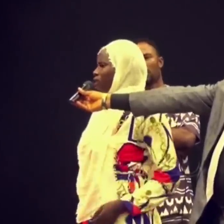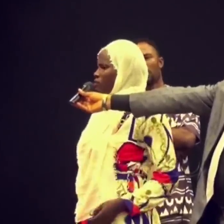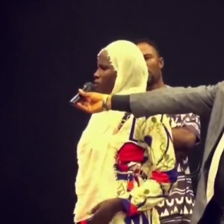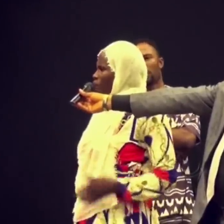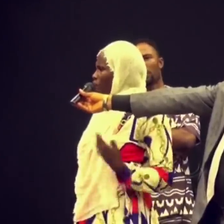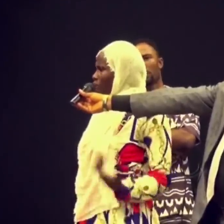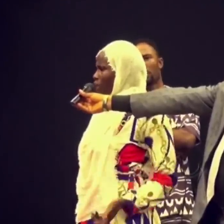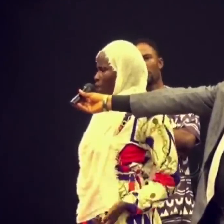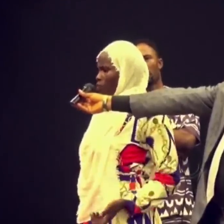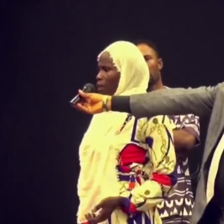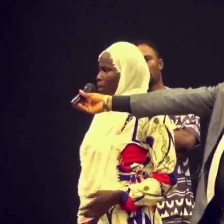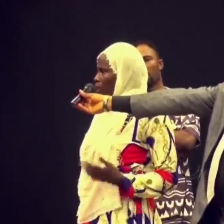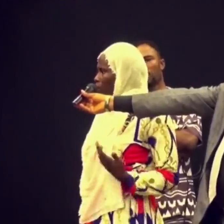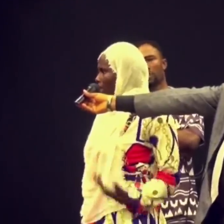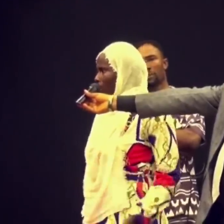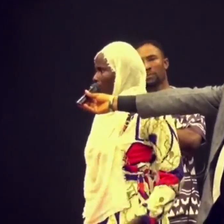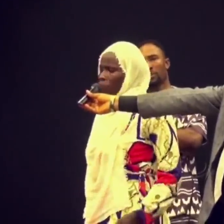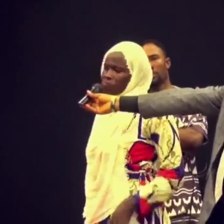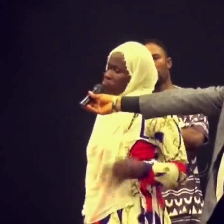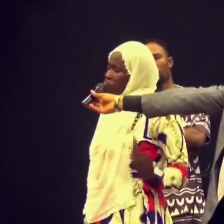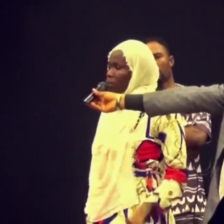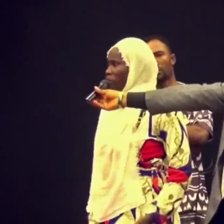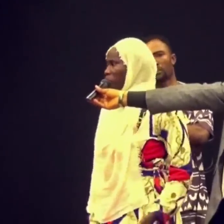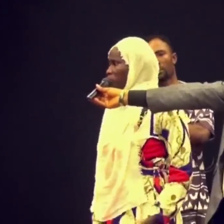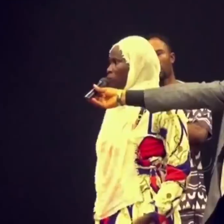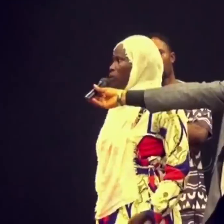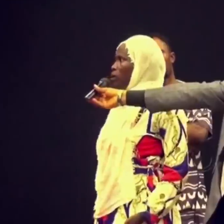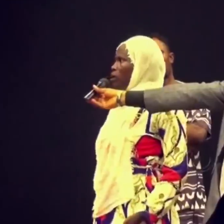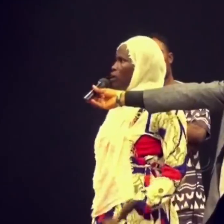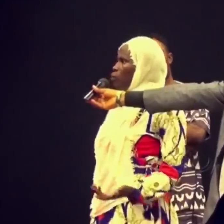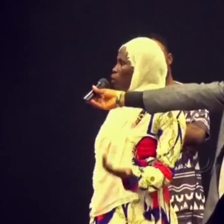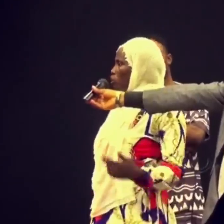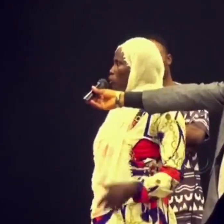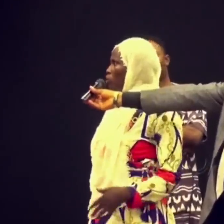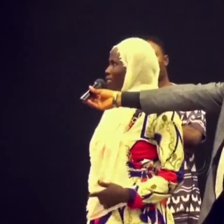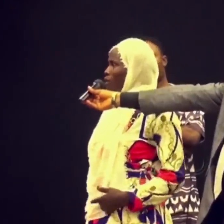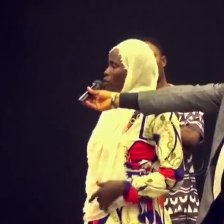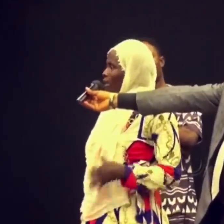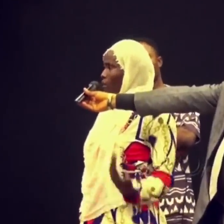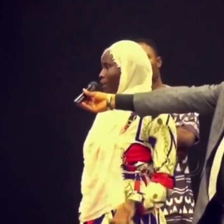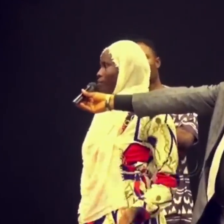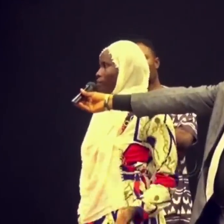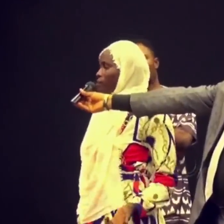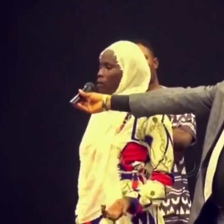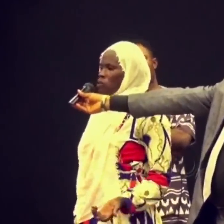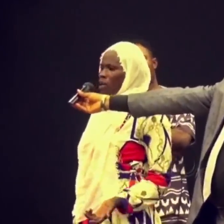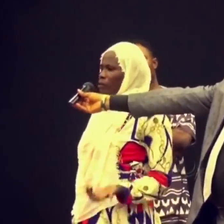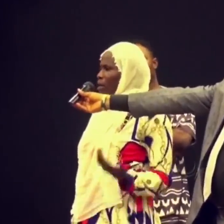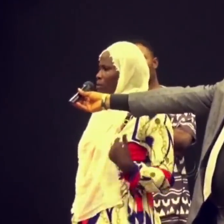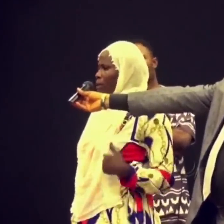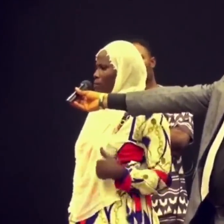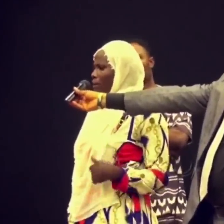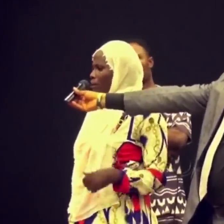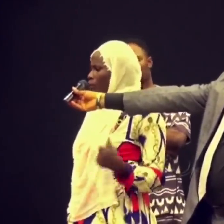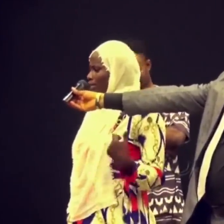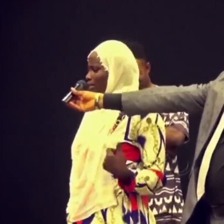ni mo ba ngbo adua won na agbe leyin mo lagbara o mo ba bere si ni gbo mo lo soyo mo wa se lo won da npada so enikan pin